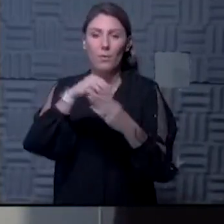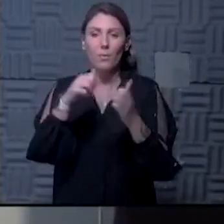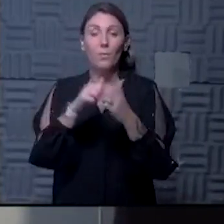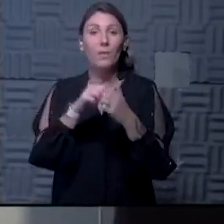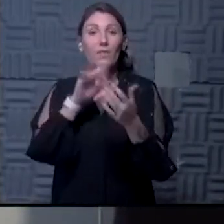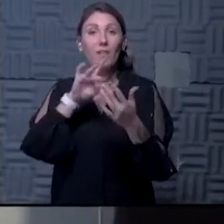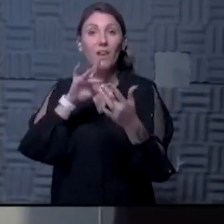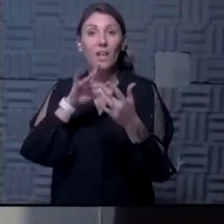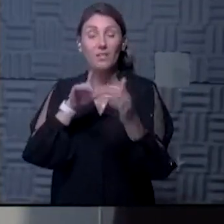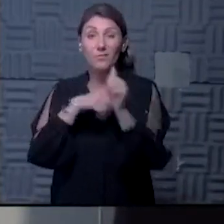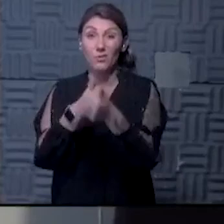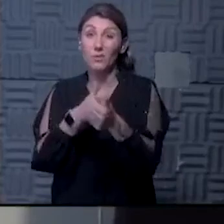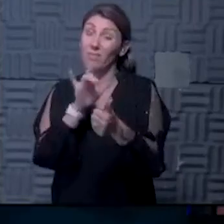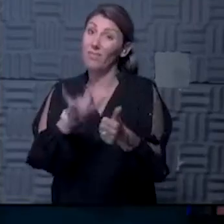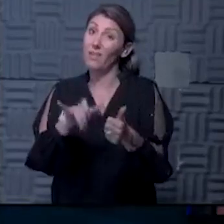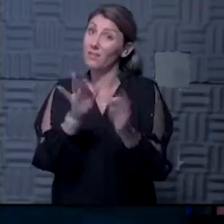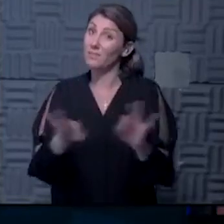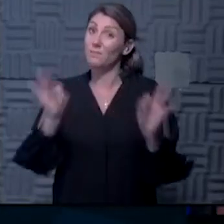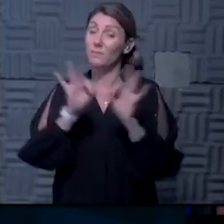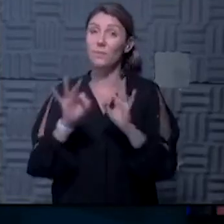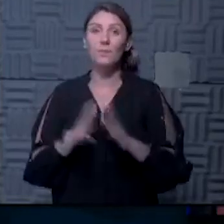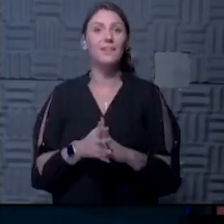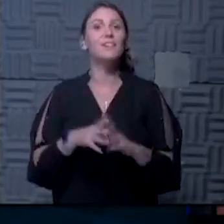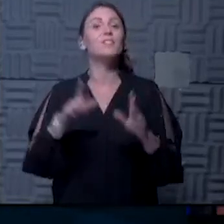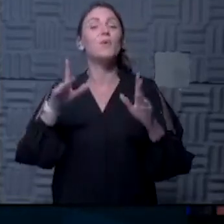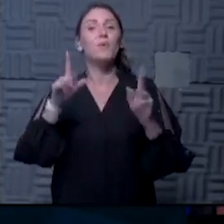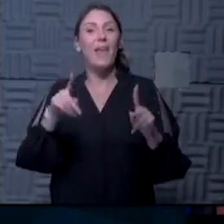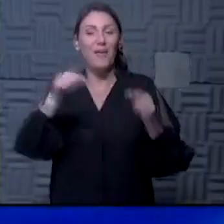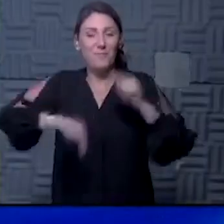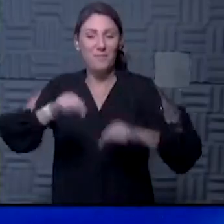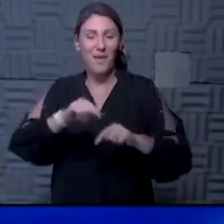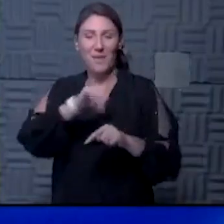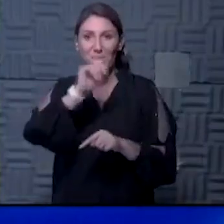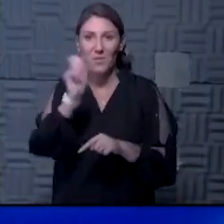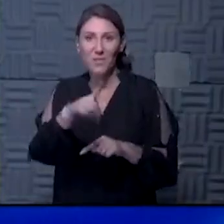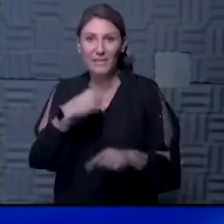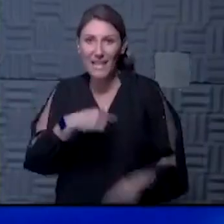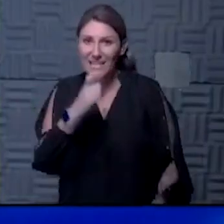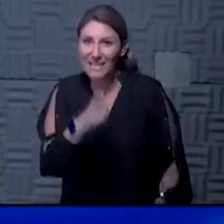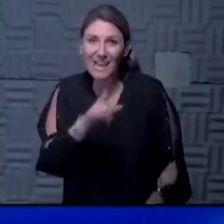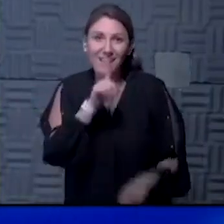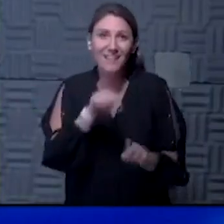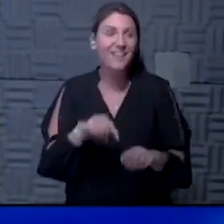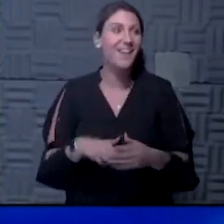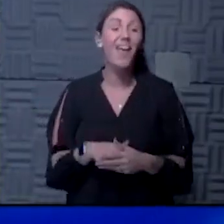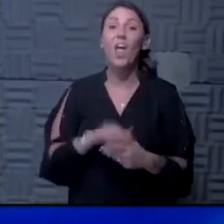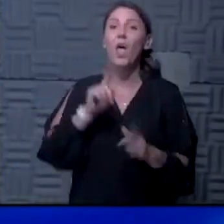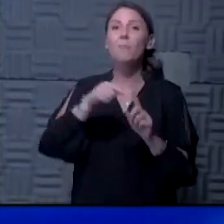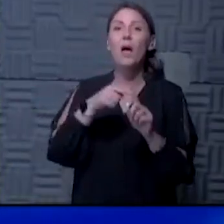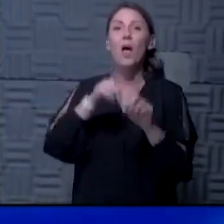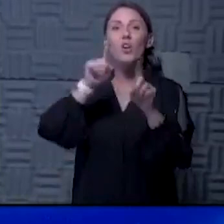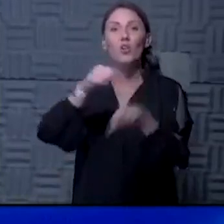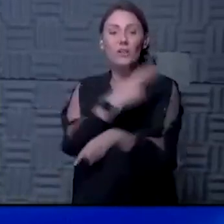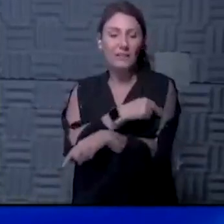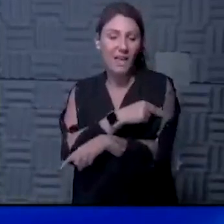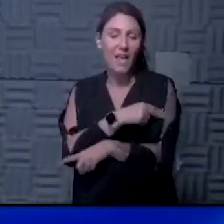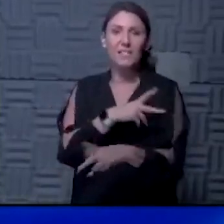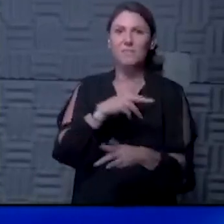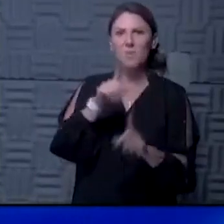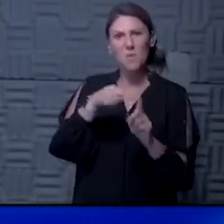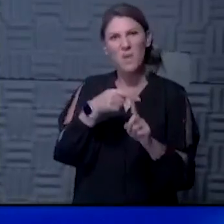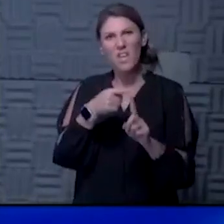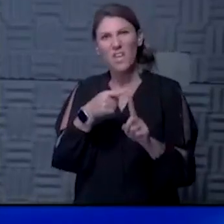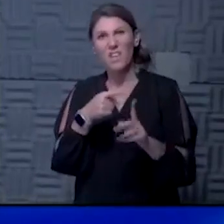contact tracing. That's the key. All right. Now let's go back to that question you asked that I didn't answer. About going to the hospital. When should you go when you're